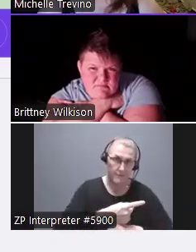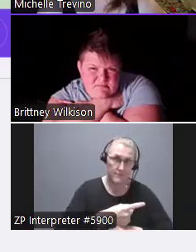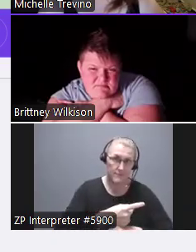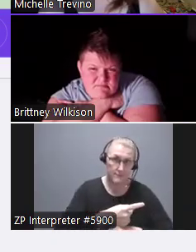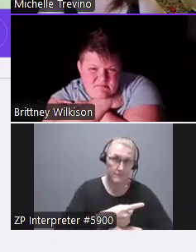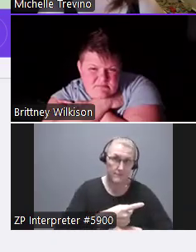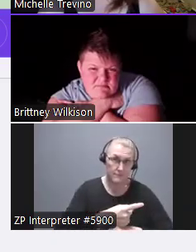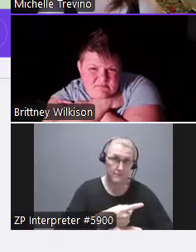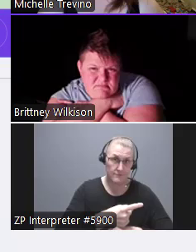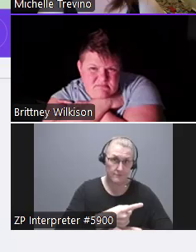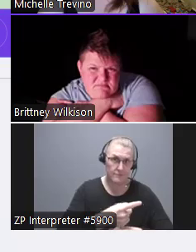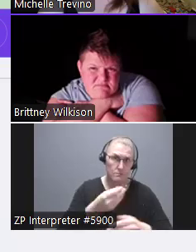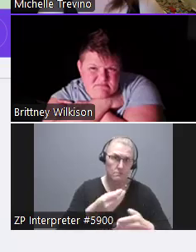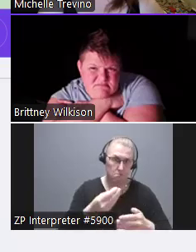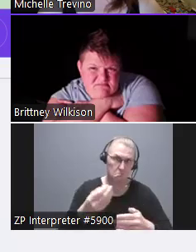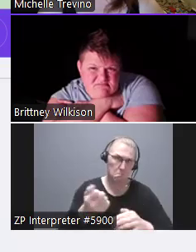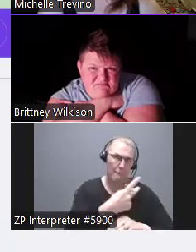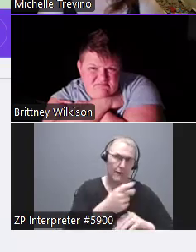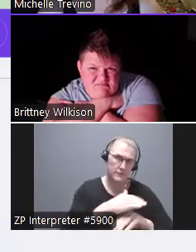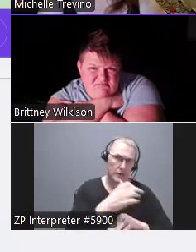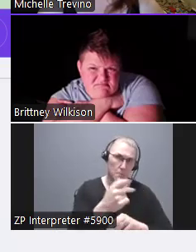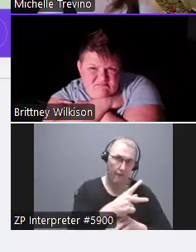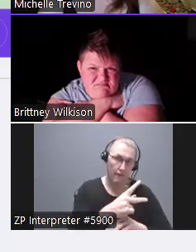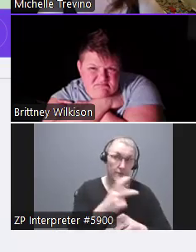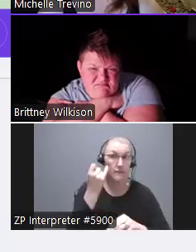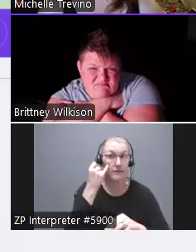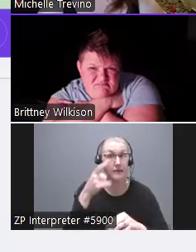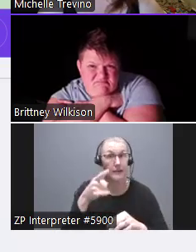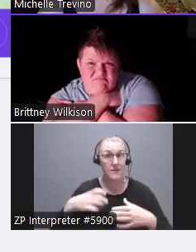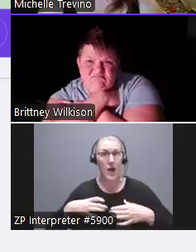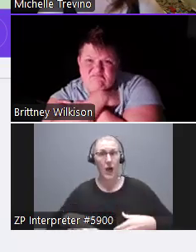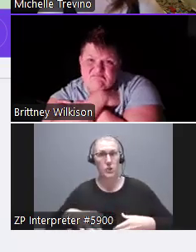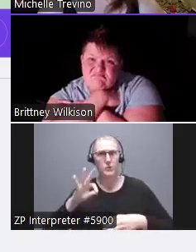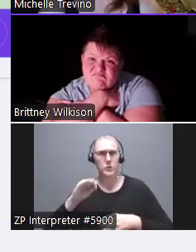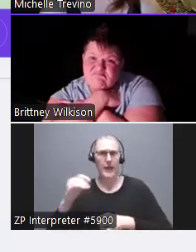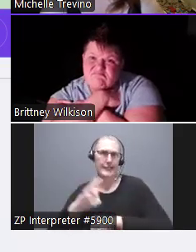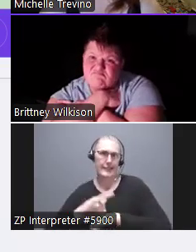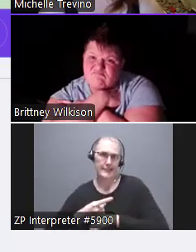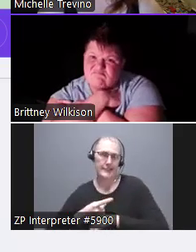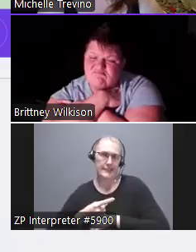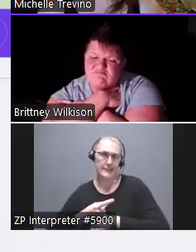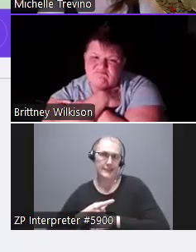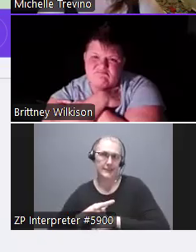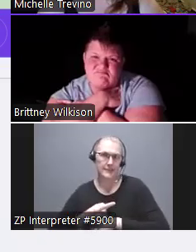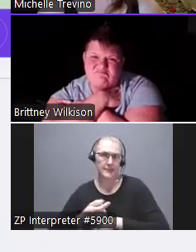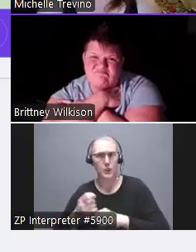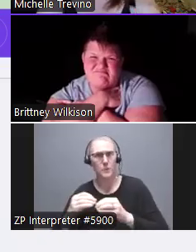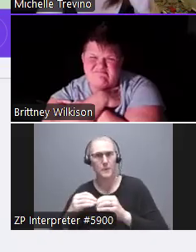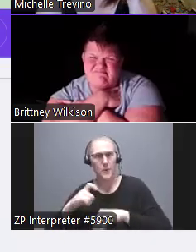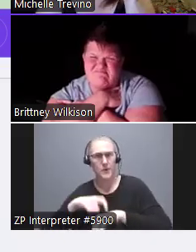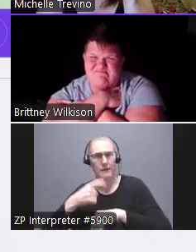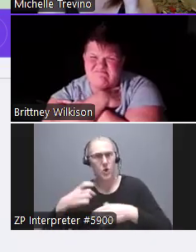to return their product, whereas customers get 90 days. So there's a little more time there,